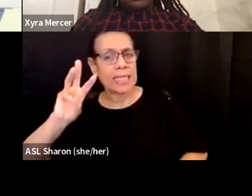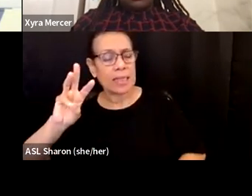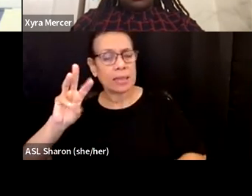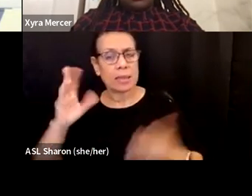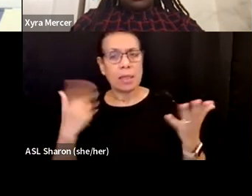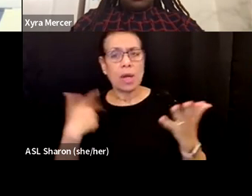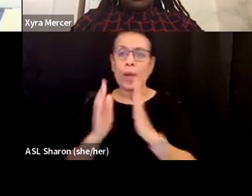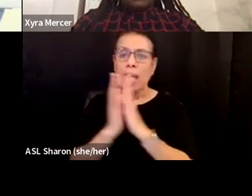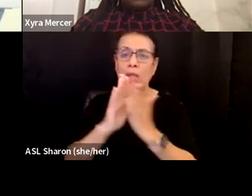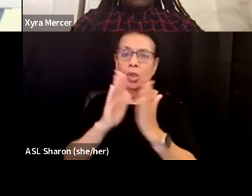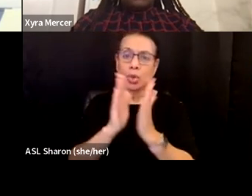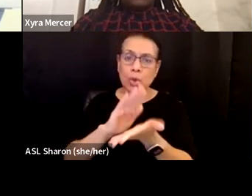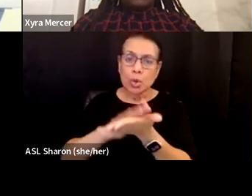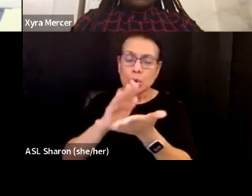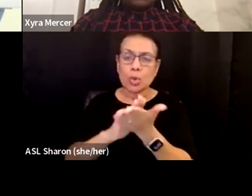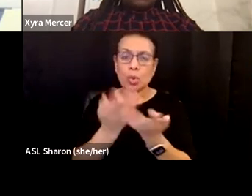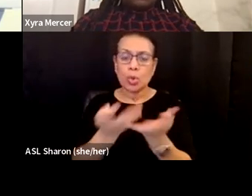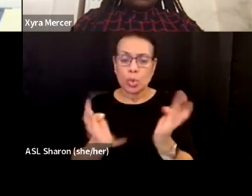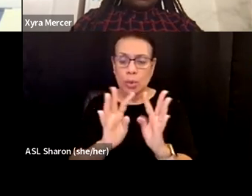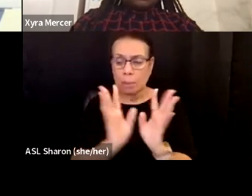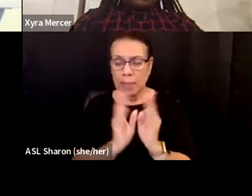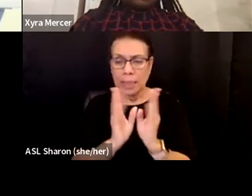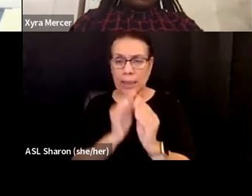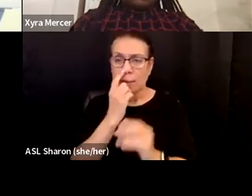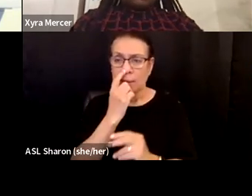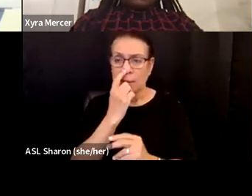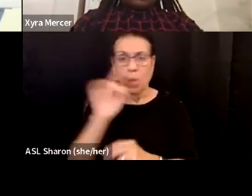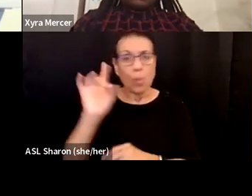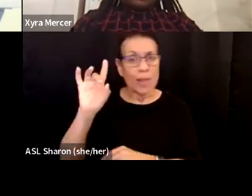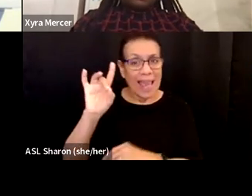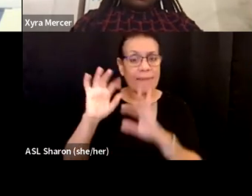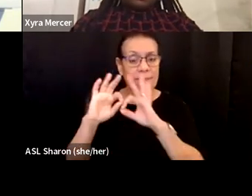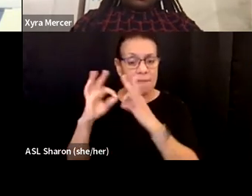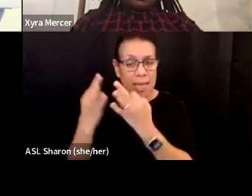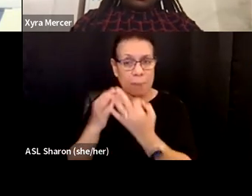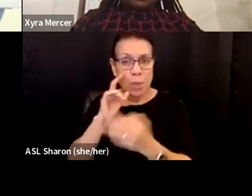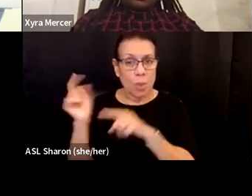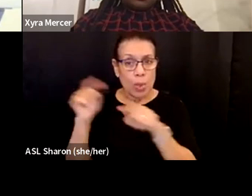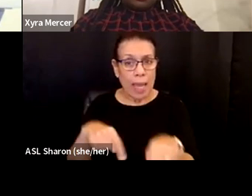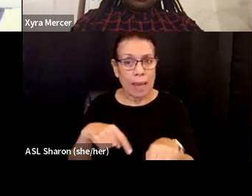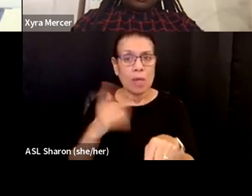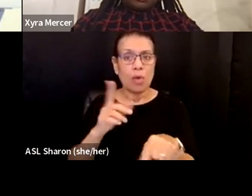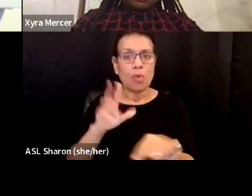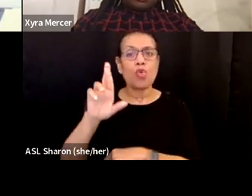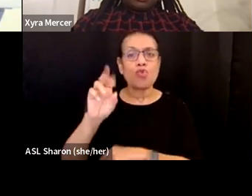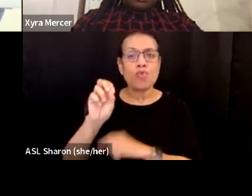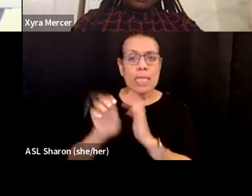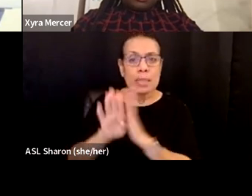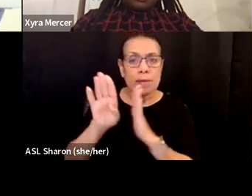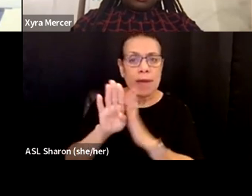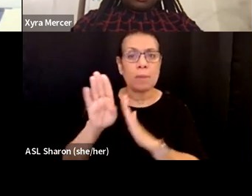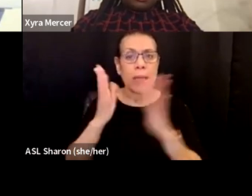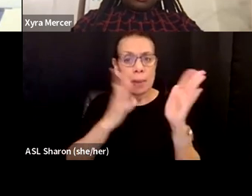school-wide parent meeting earlier this month with 80 families in attendance to where we developed and approved this expansion